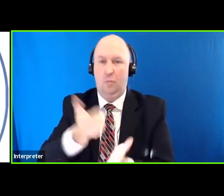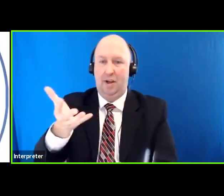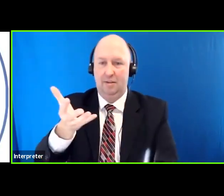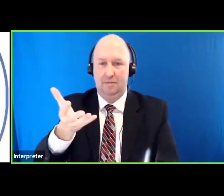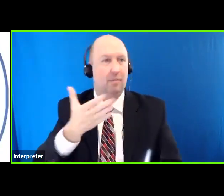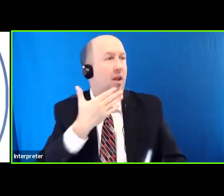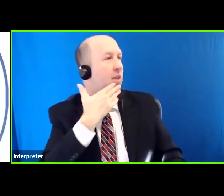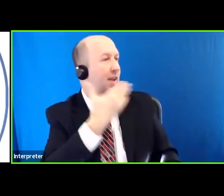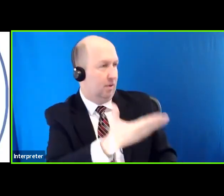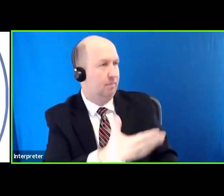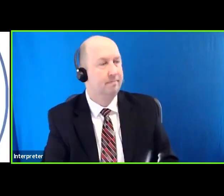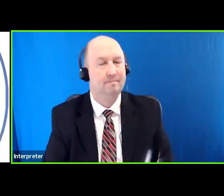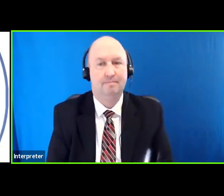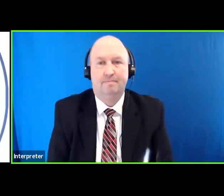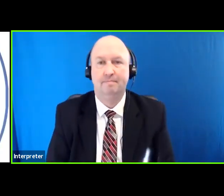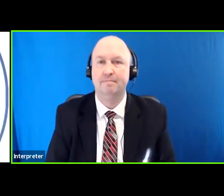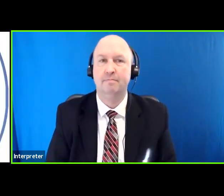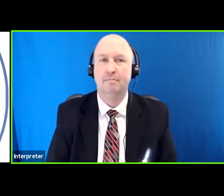Sure.